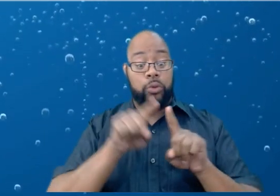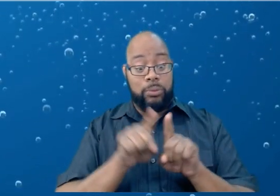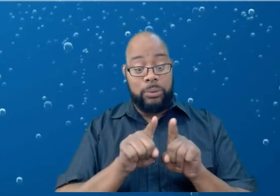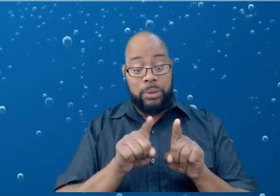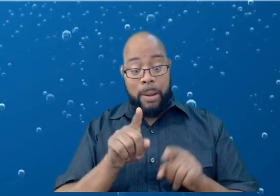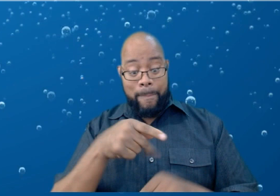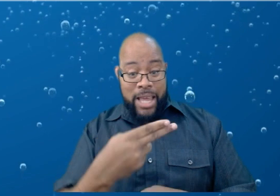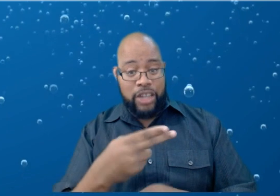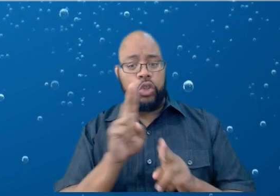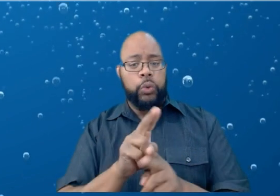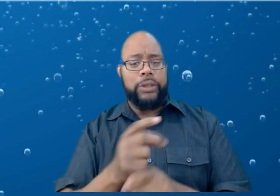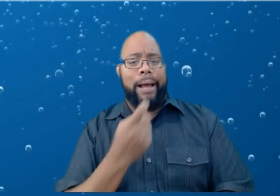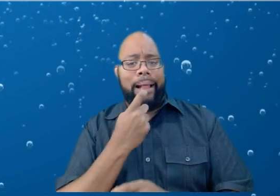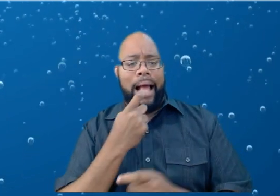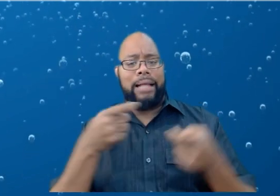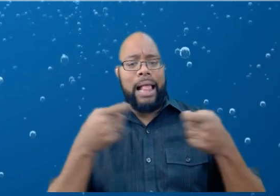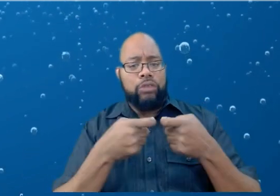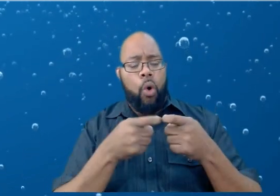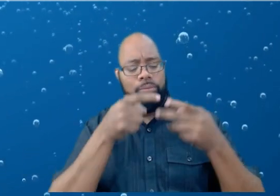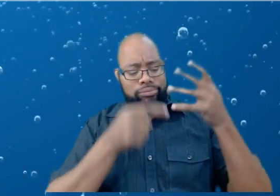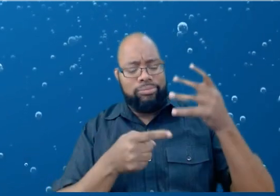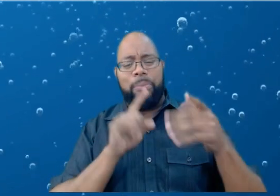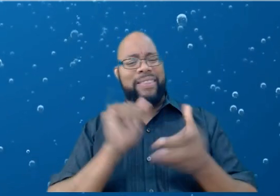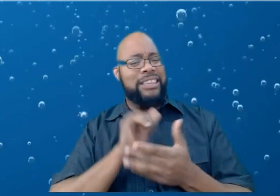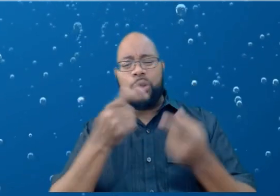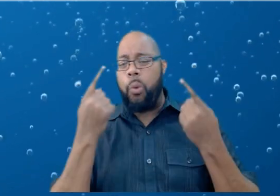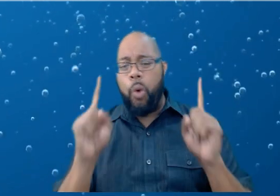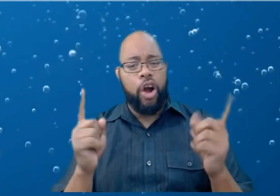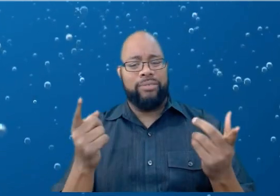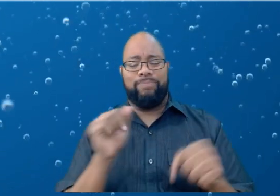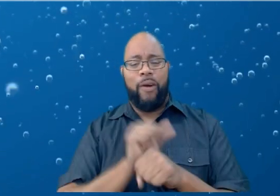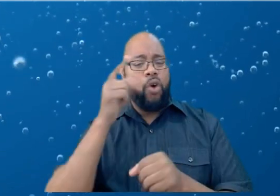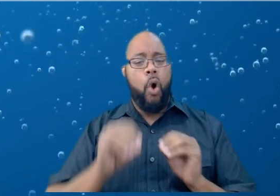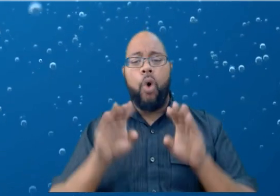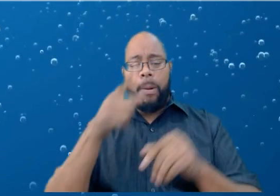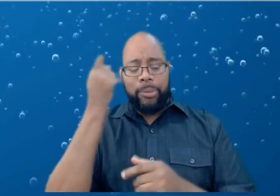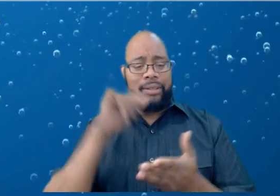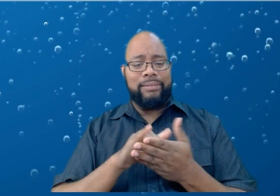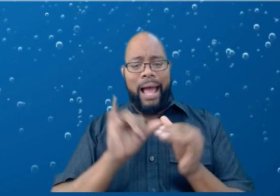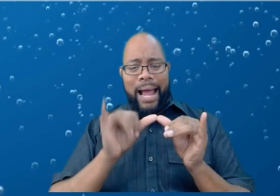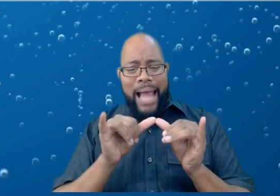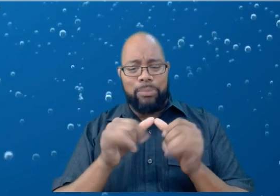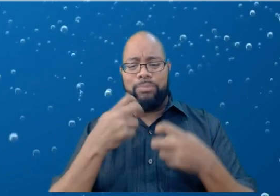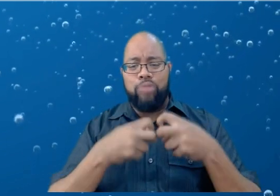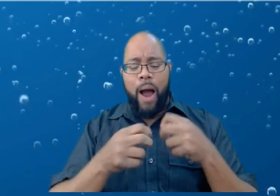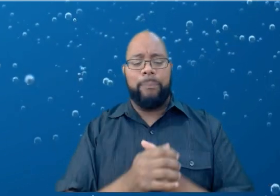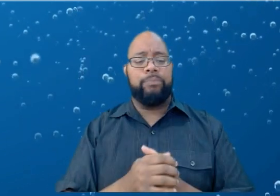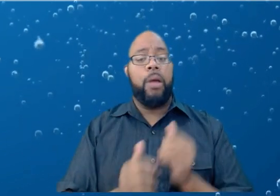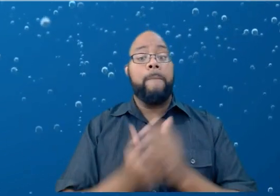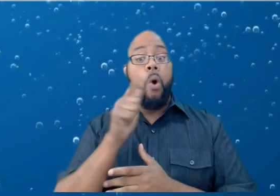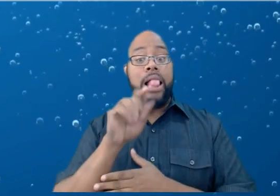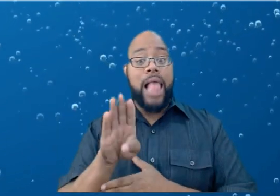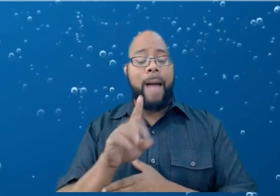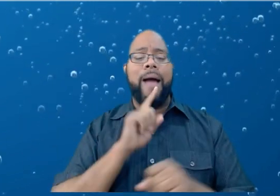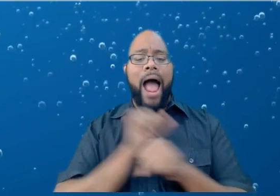labs, when they do pH measurements, they're using a glass electrode. What we know is that this doesn't work as well for the ocean because of calibration